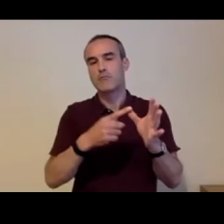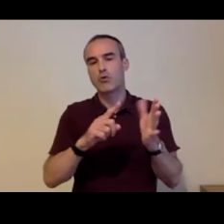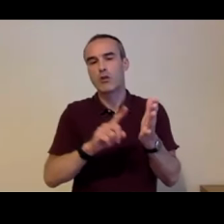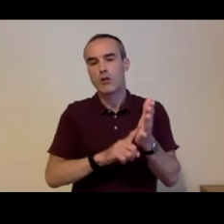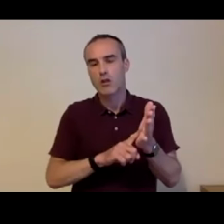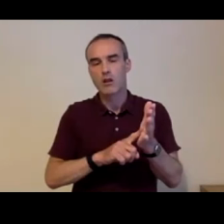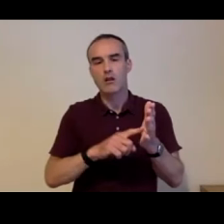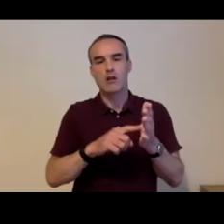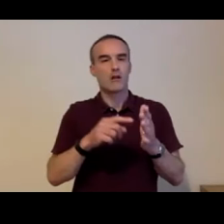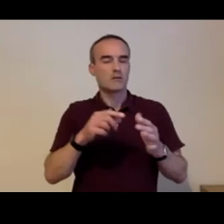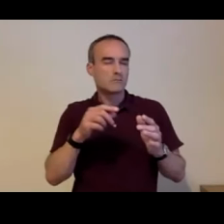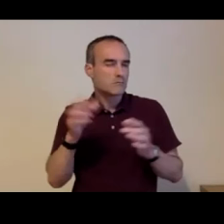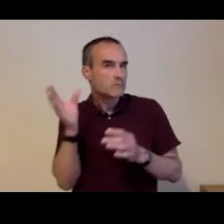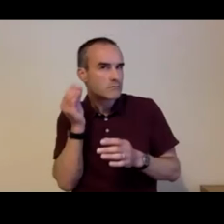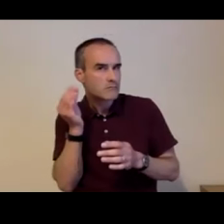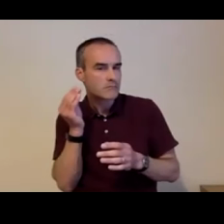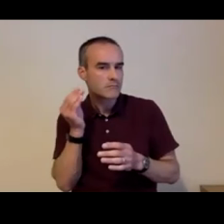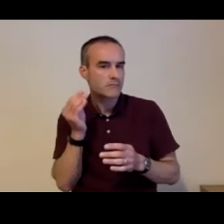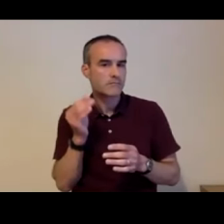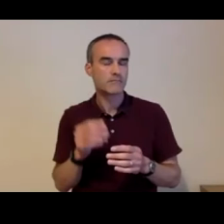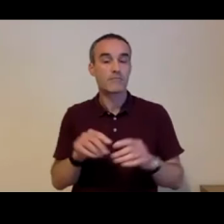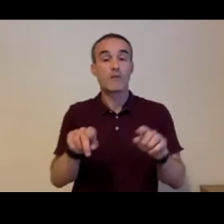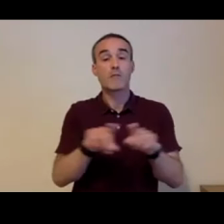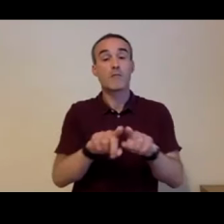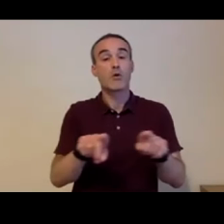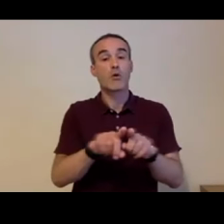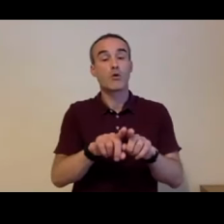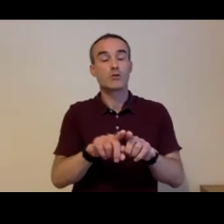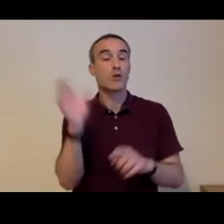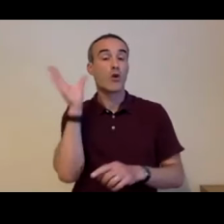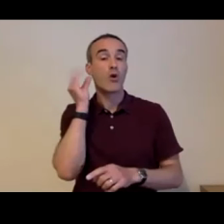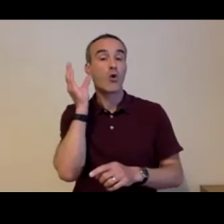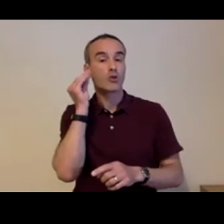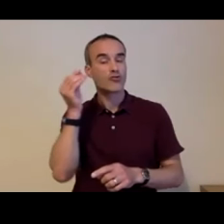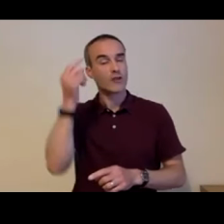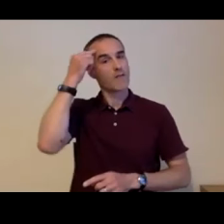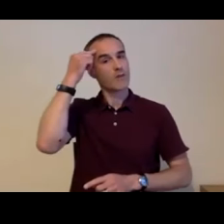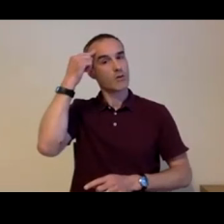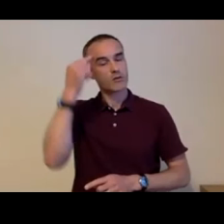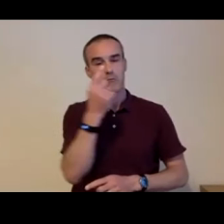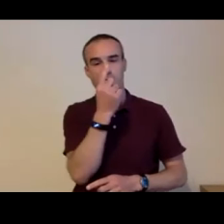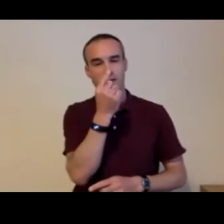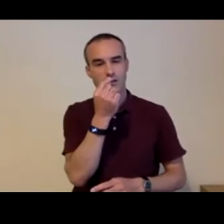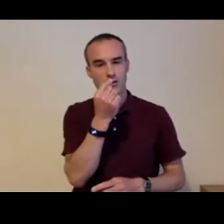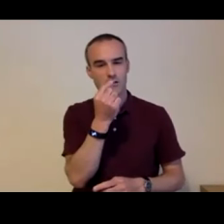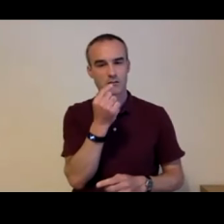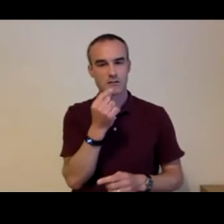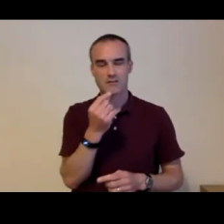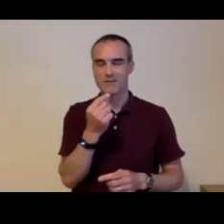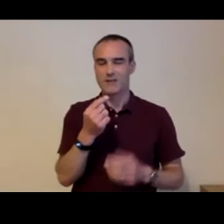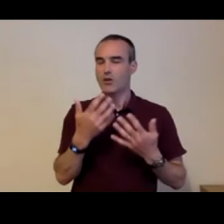sensitive to. And a resurgence in the use of auditory evoked potentials. These had fallen rather into disuse, but the